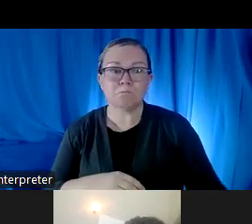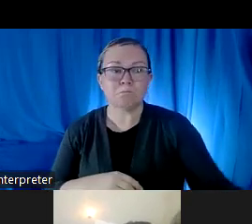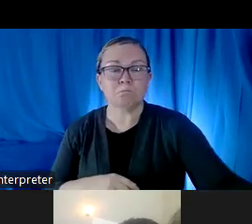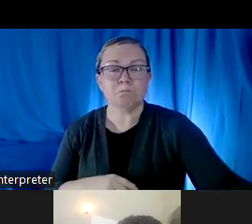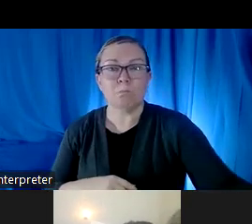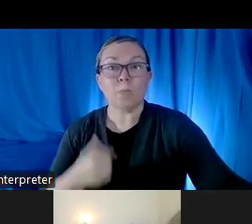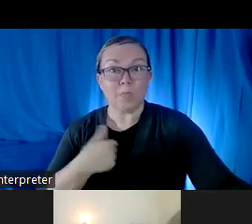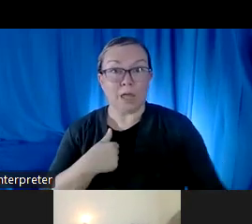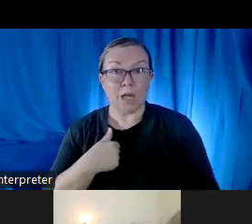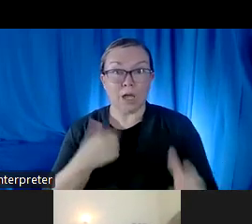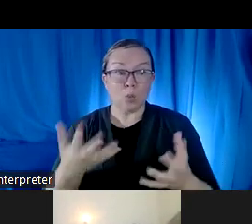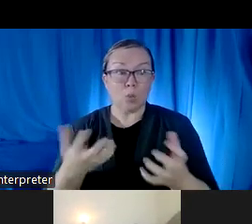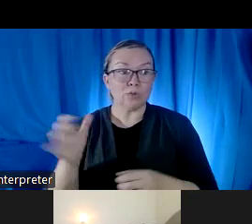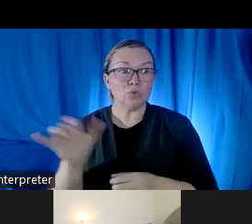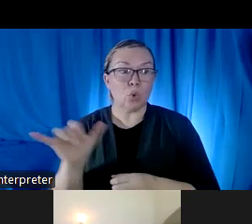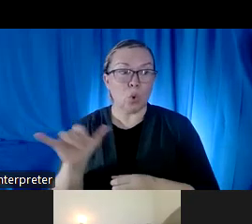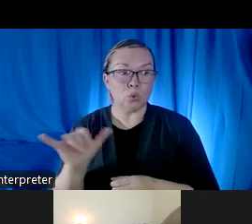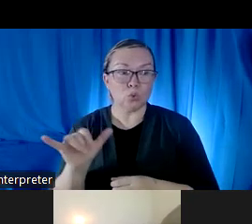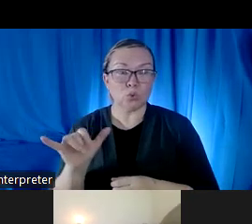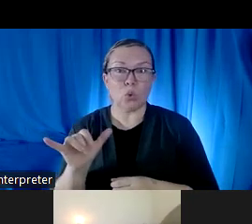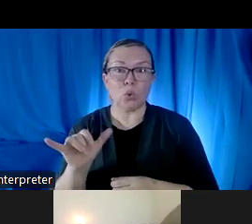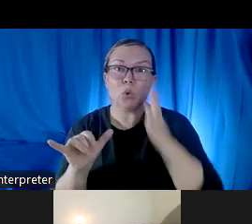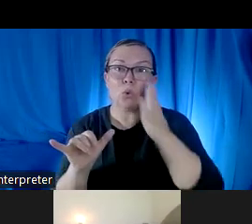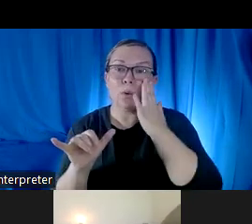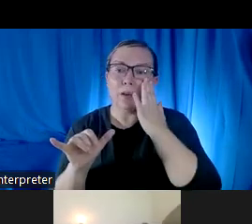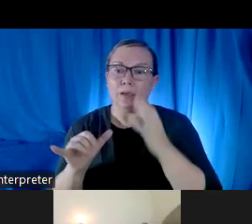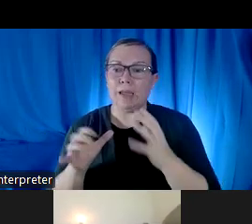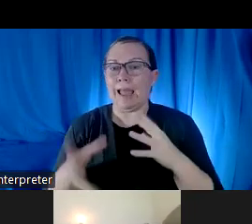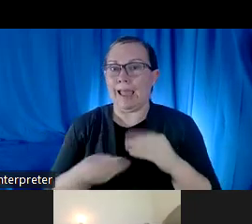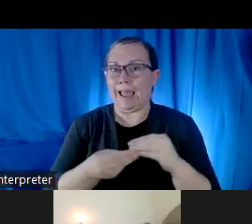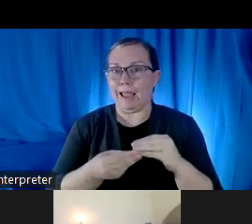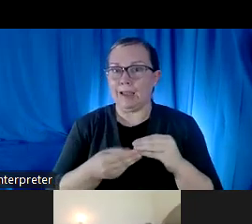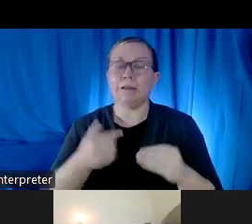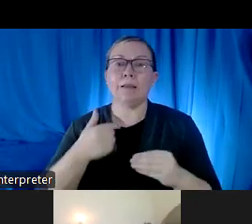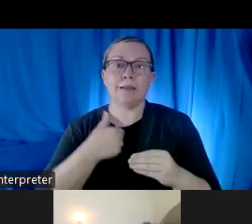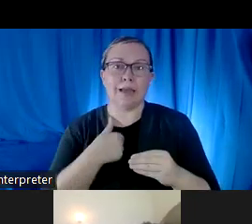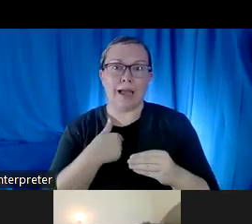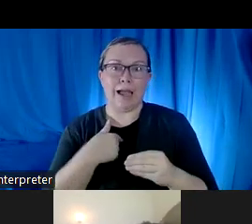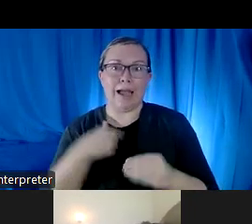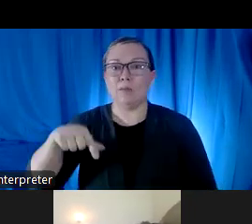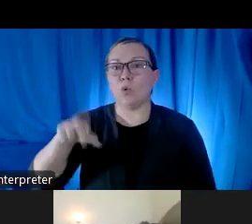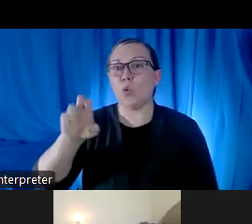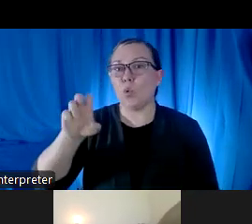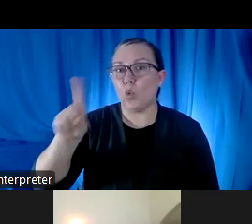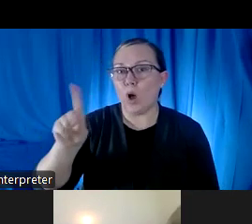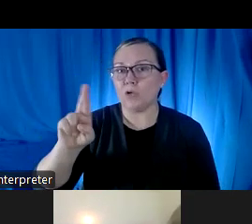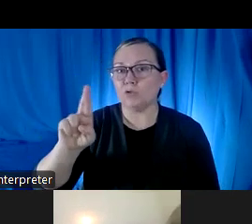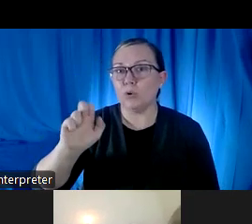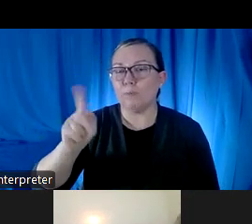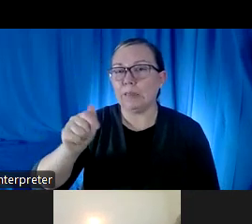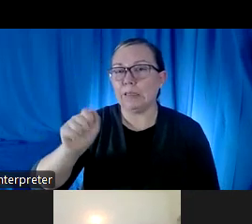I did want to also add that I am also a quadriplegic, so I'm a member of